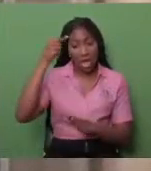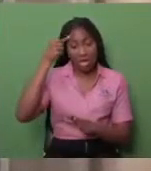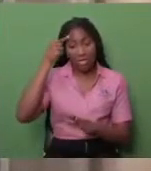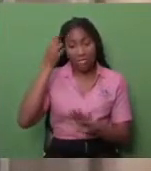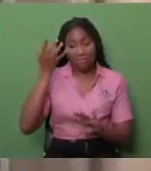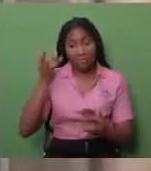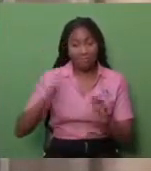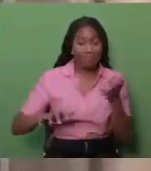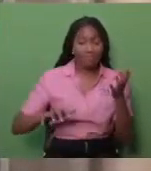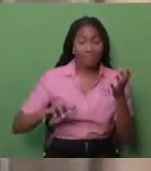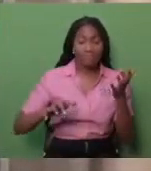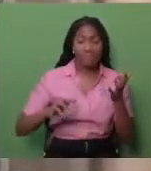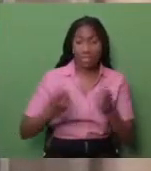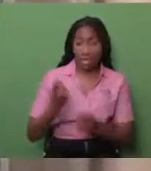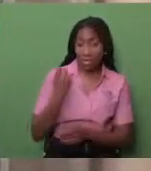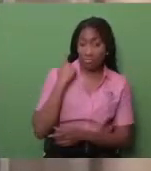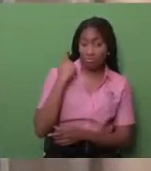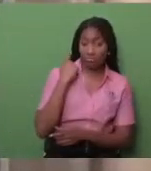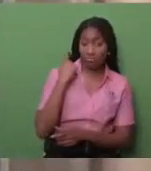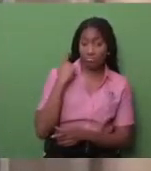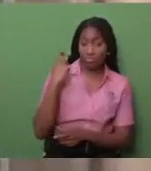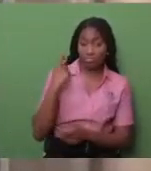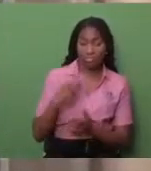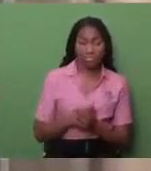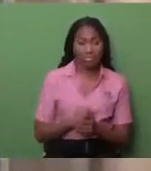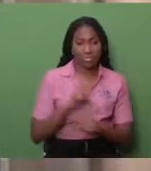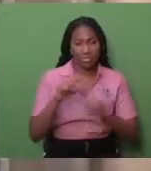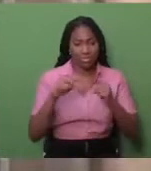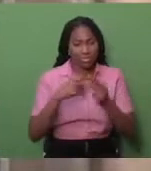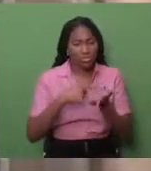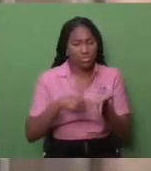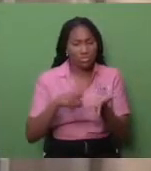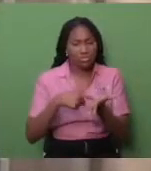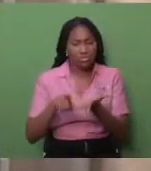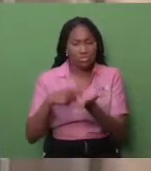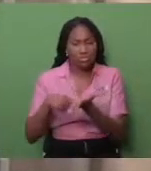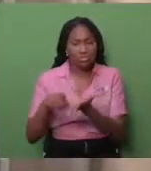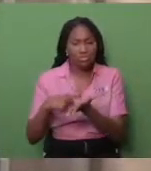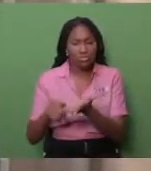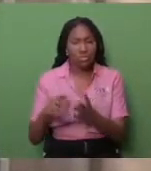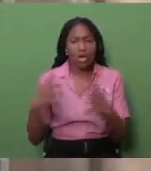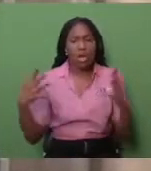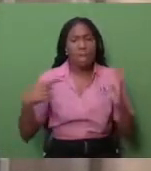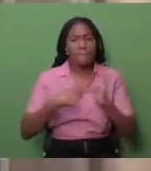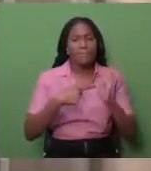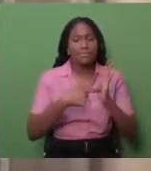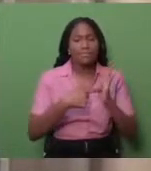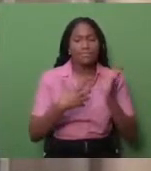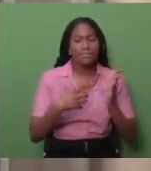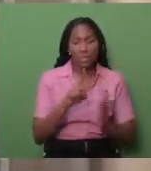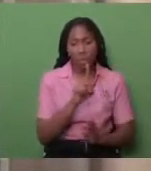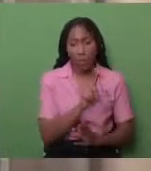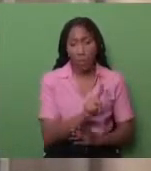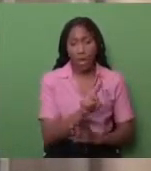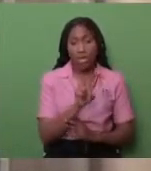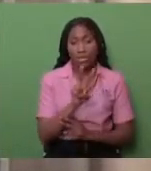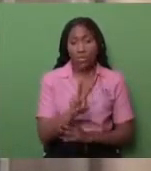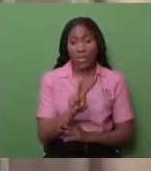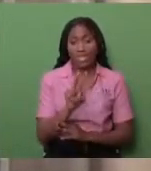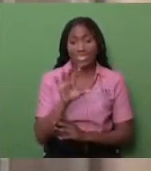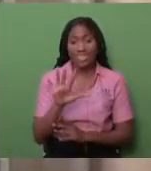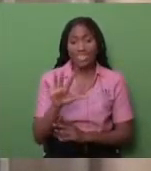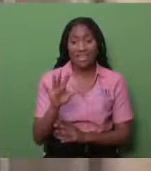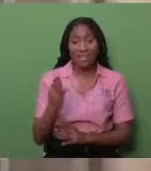most recent estimates reveal that the country's net public debt stands at $125 billion.